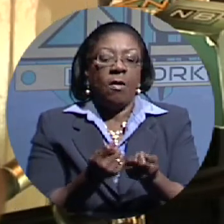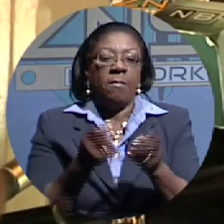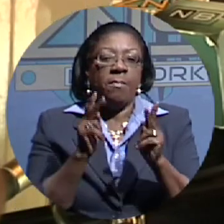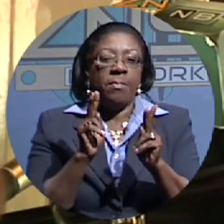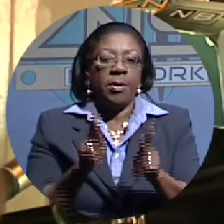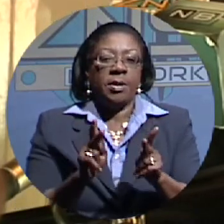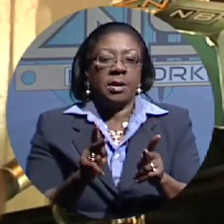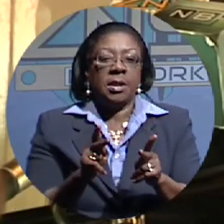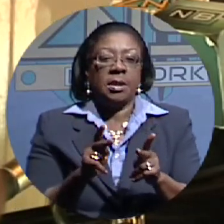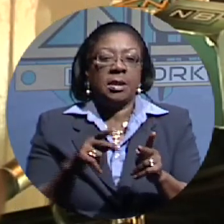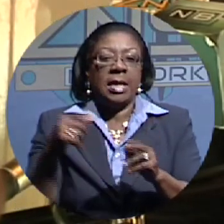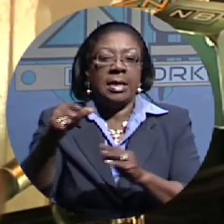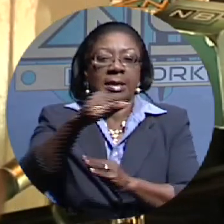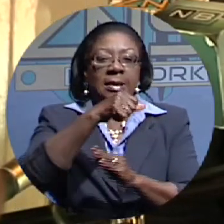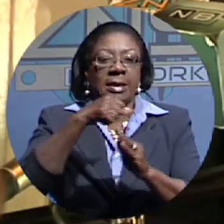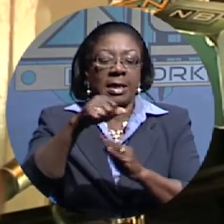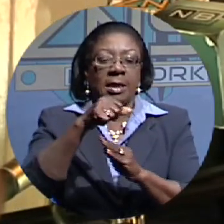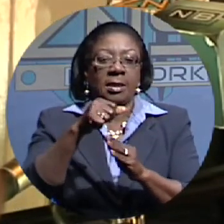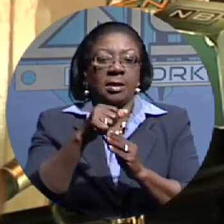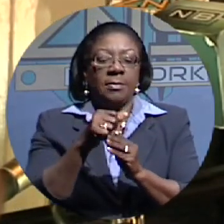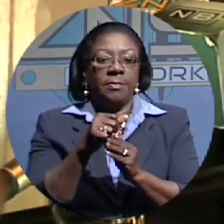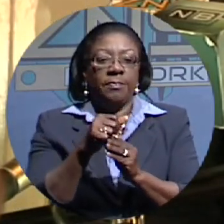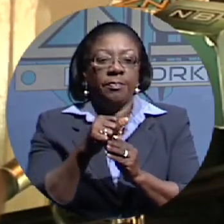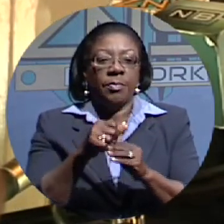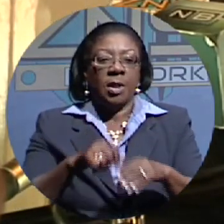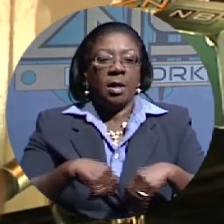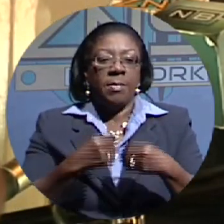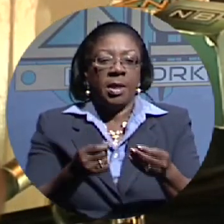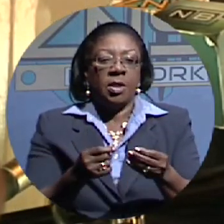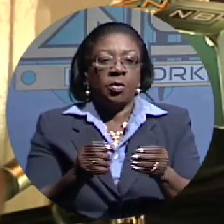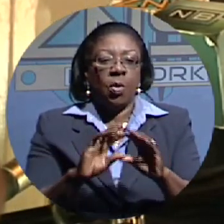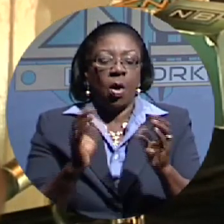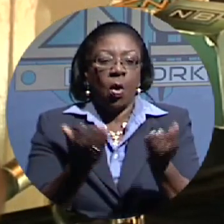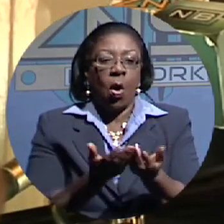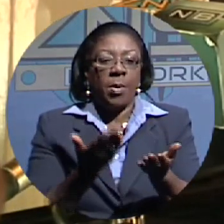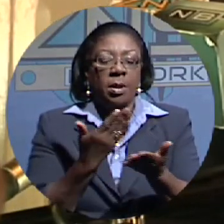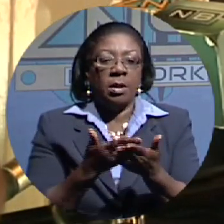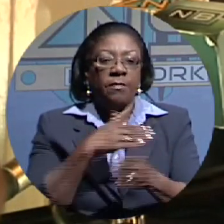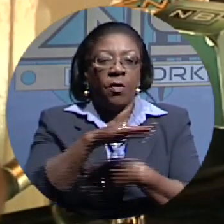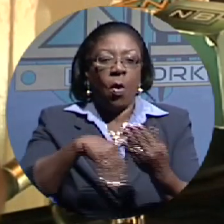individuals with emerging talent committed to the common good of all Bahamians.